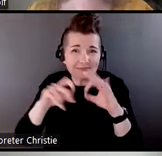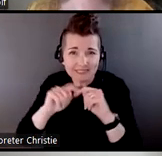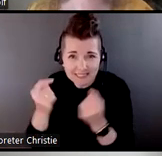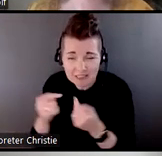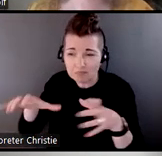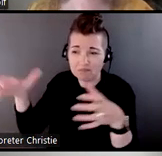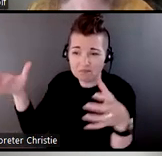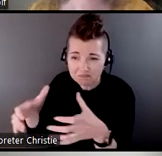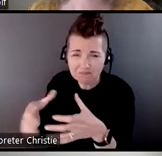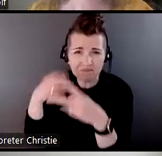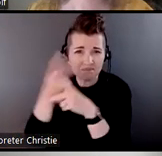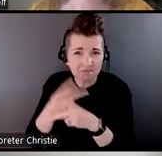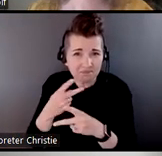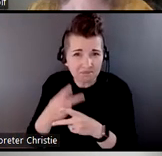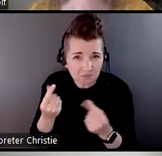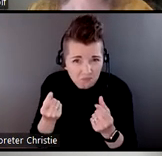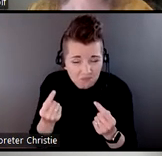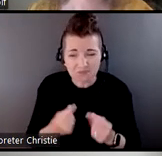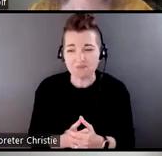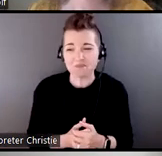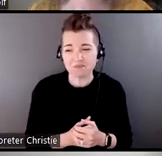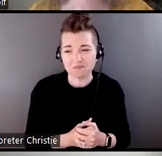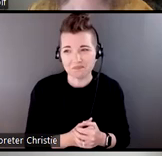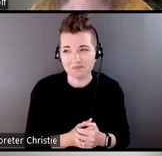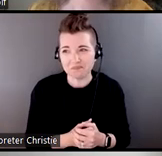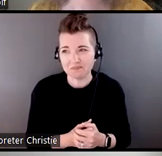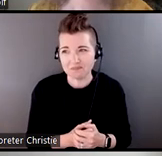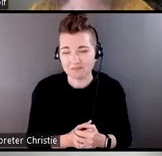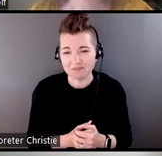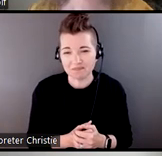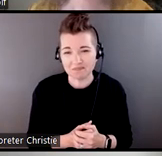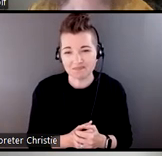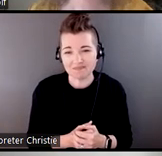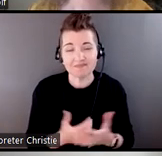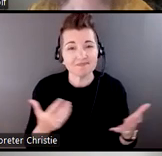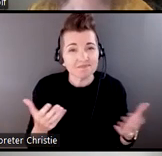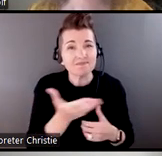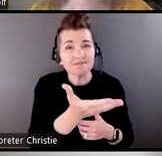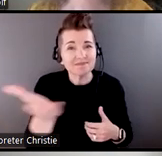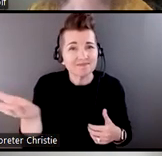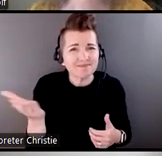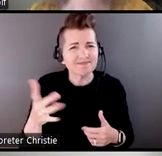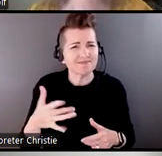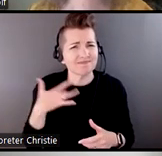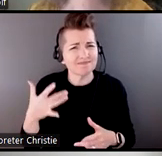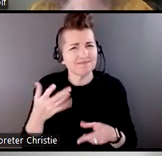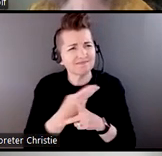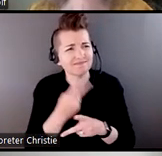focusing on the messaging being about the benefits to the reader. So whether that's somebody who might be referring to